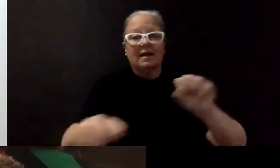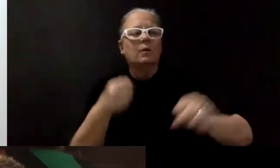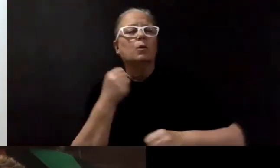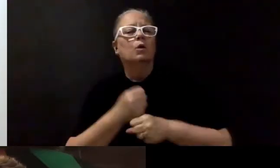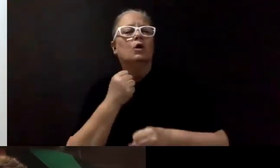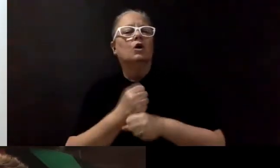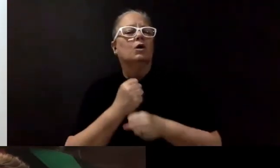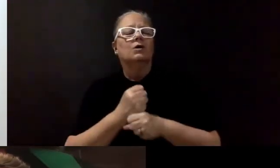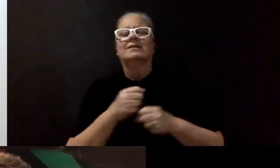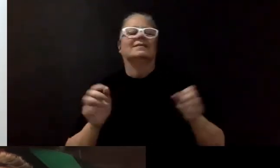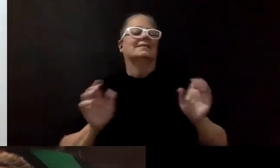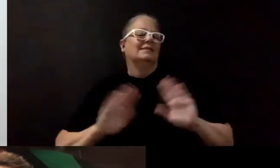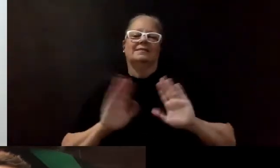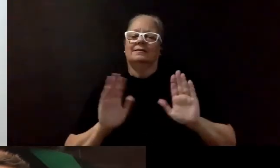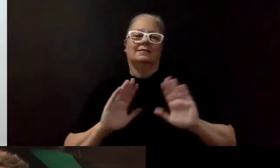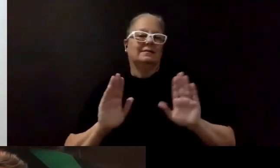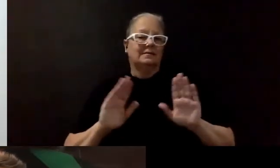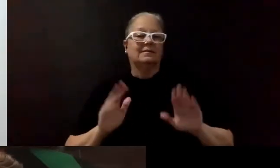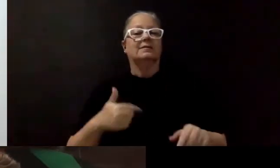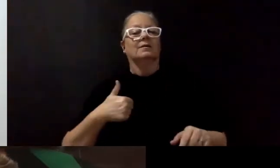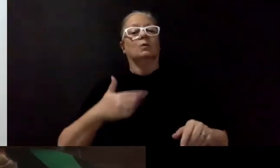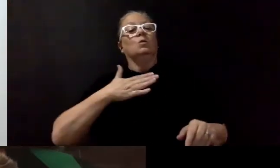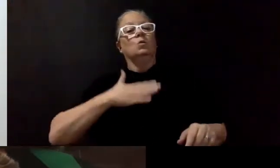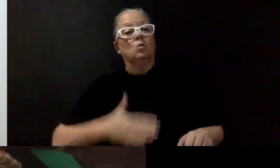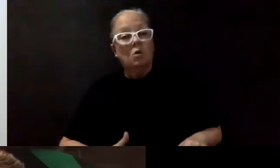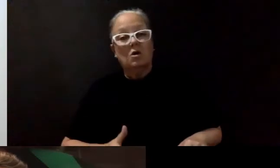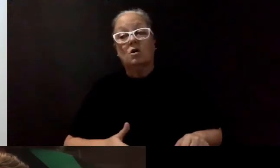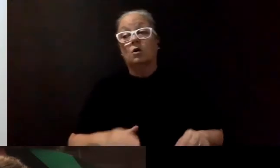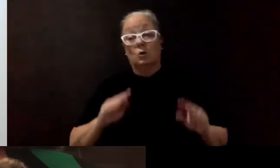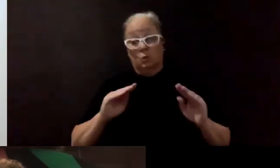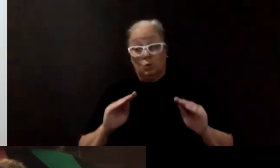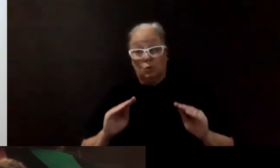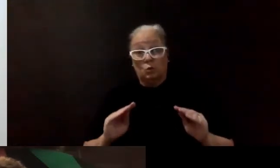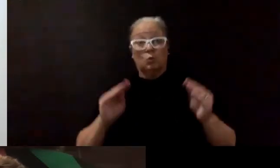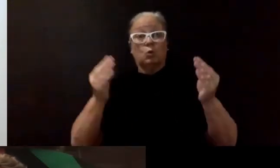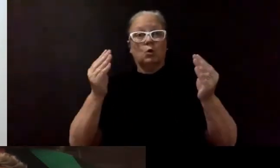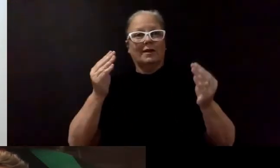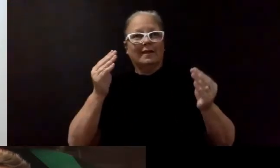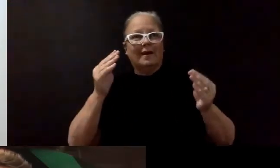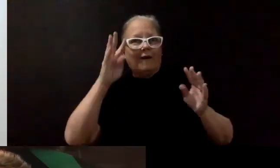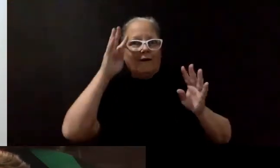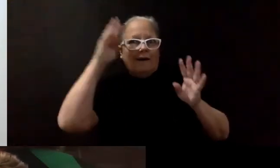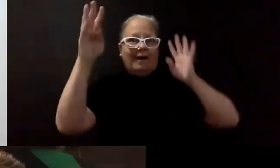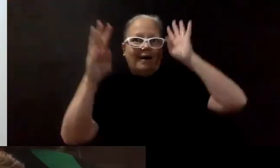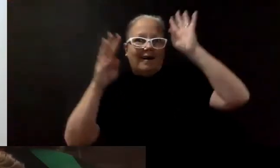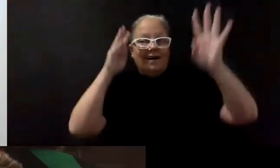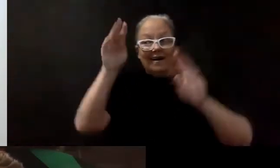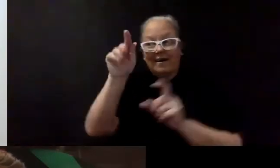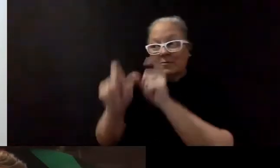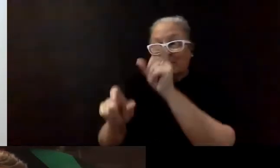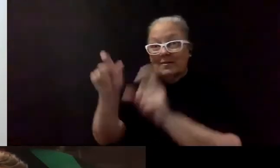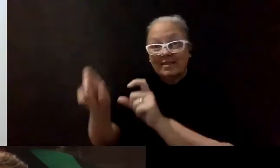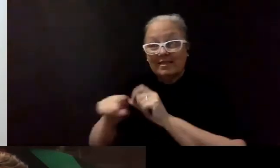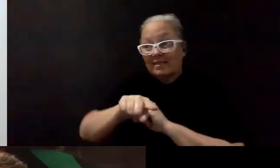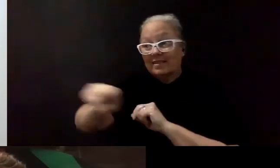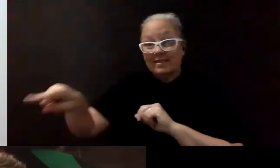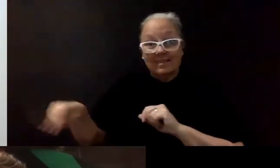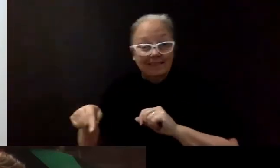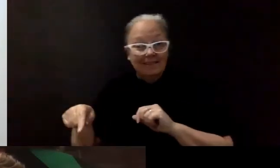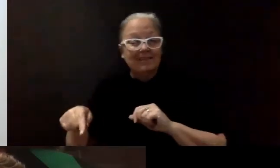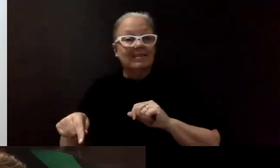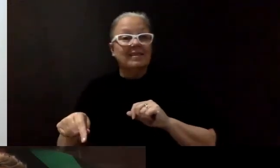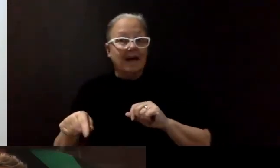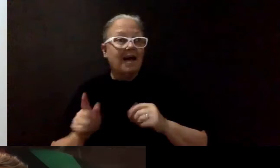value is that we connect the youth creative sector. So there's all of these organizations out there doing